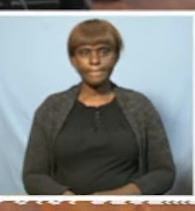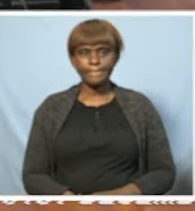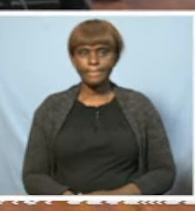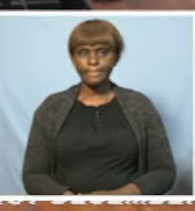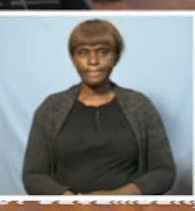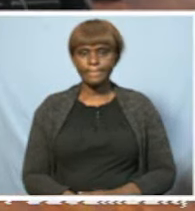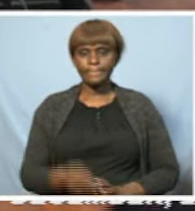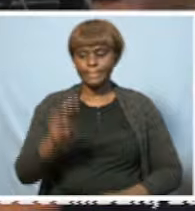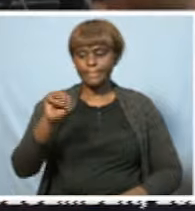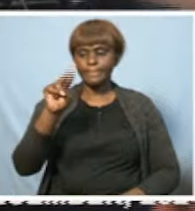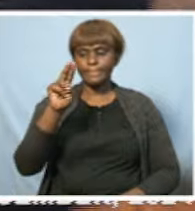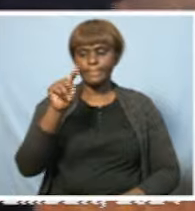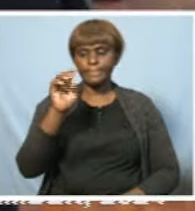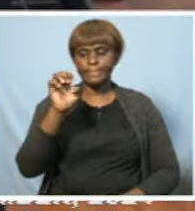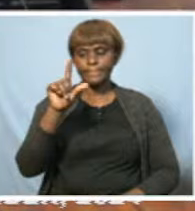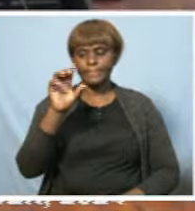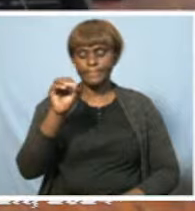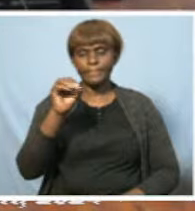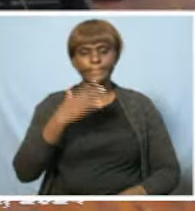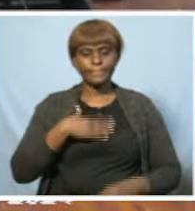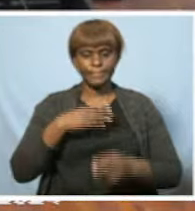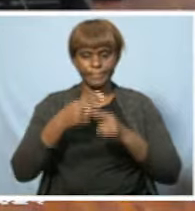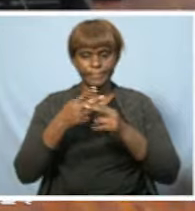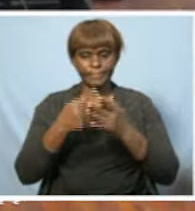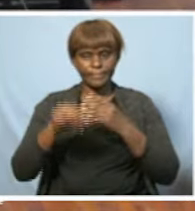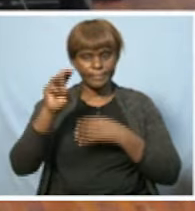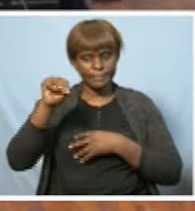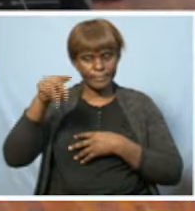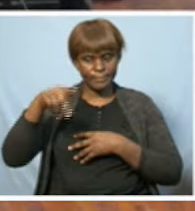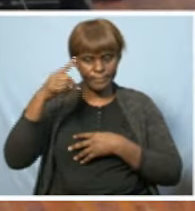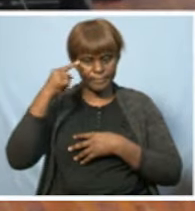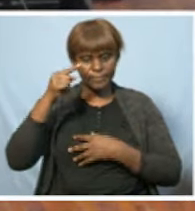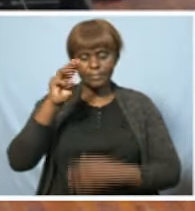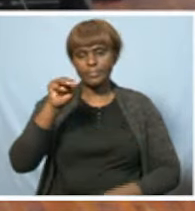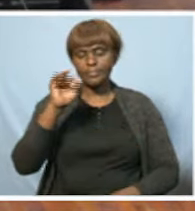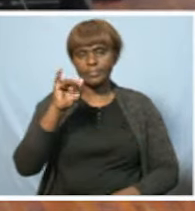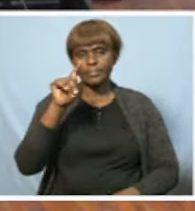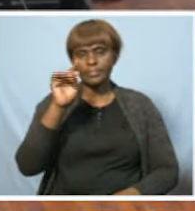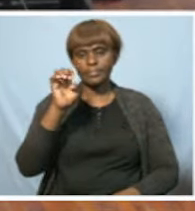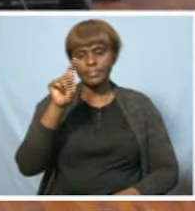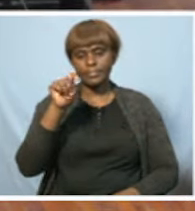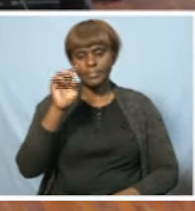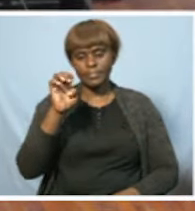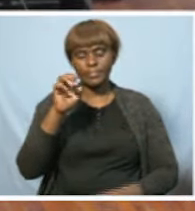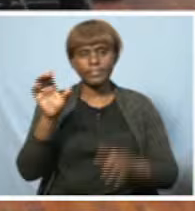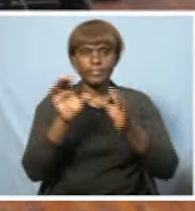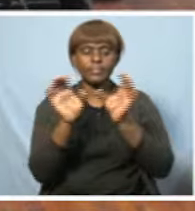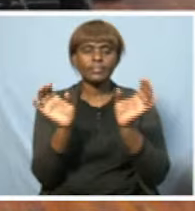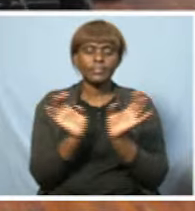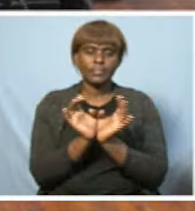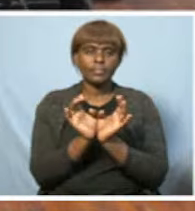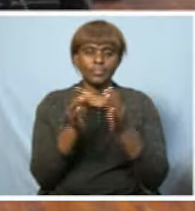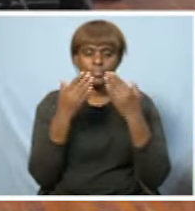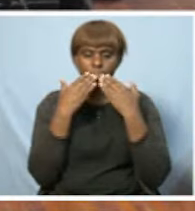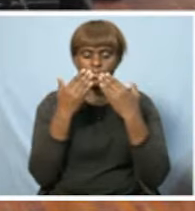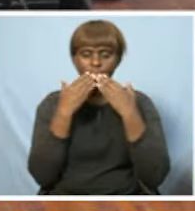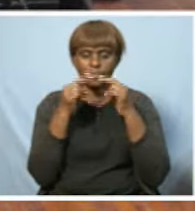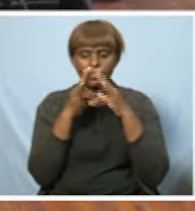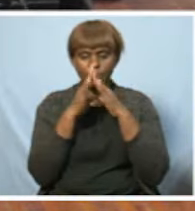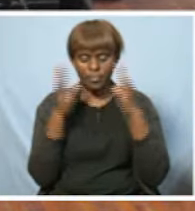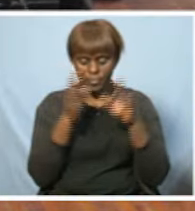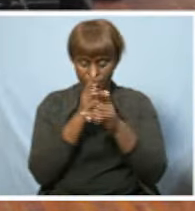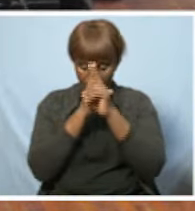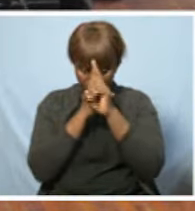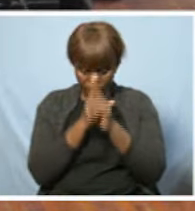Mutero Mishek is my name, MP, Mitete constituency. Thank you so much,